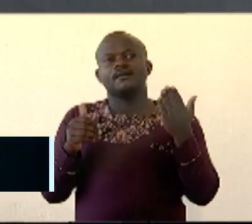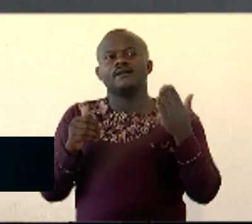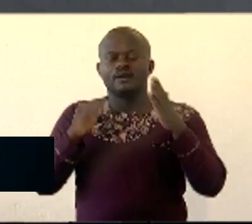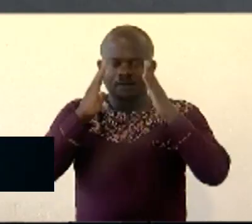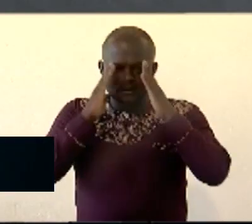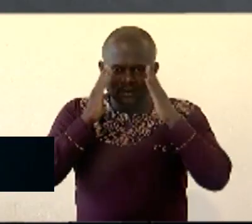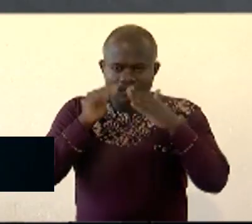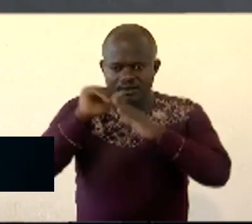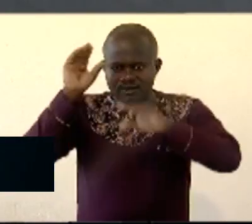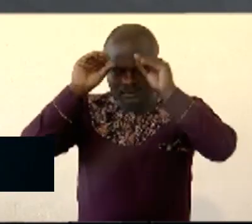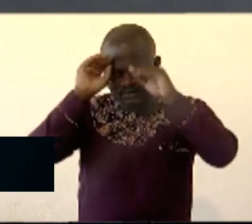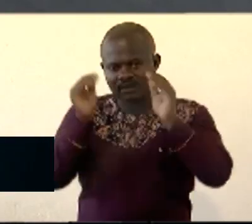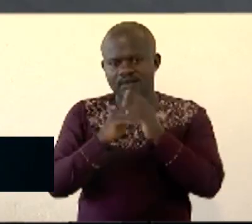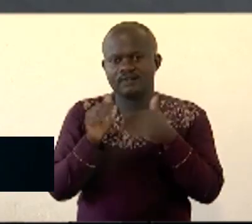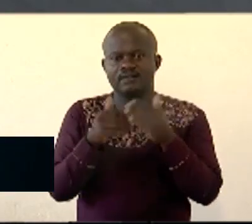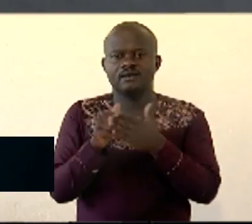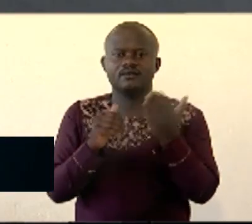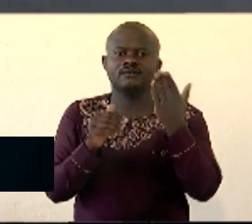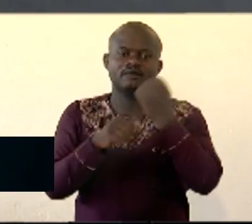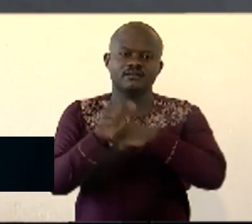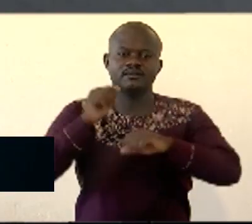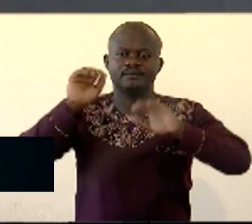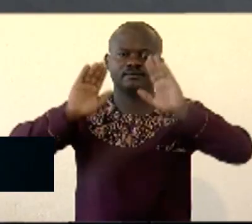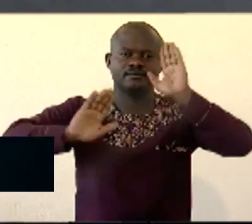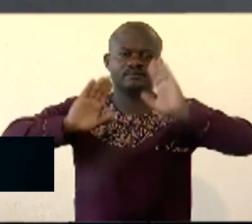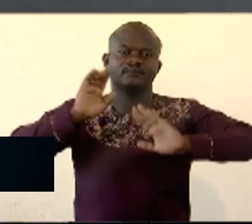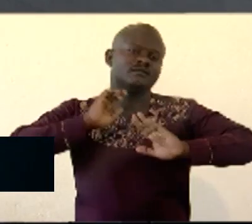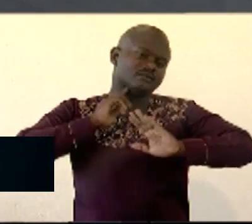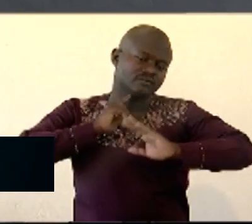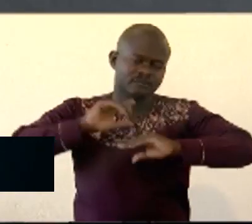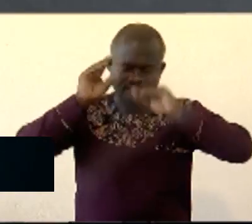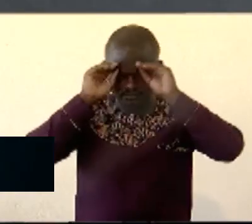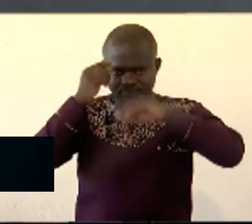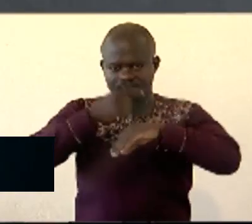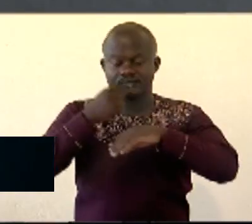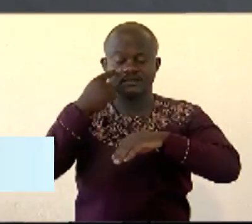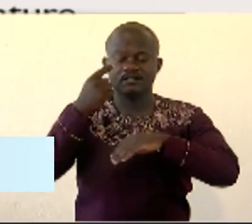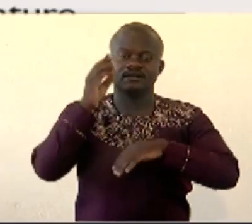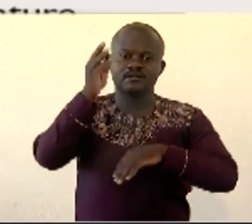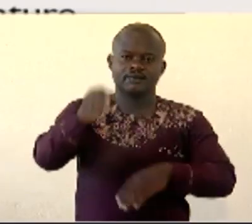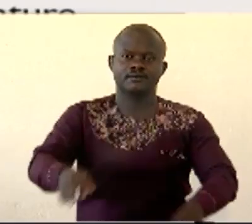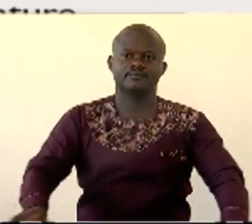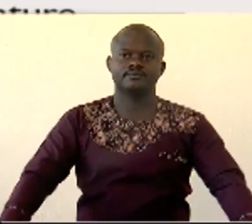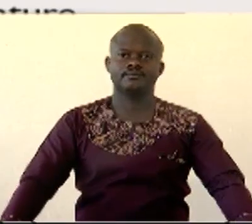watching and learning and your active participation. Enjoy the rest of the day and see you next time.